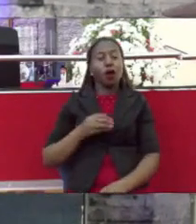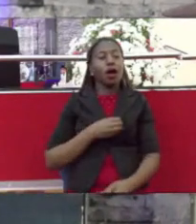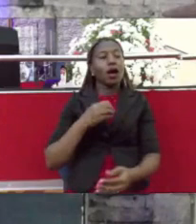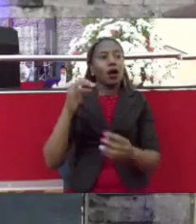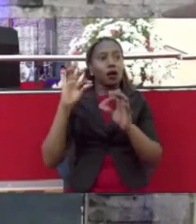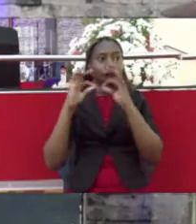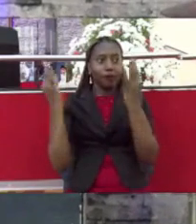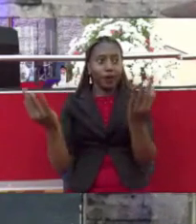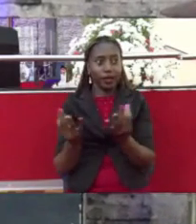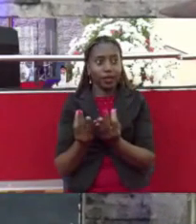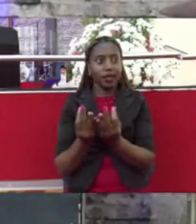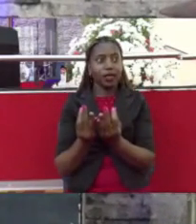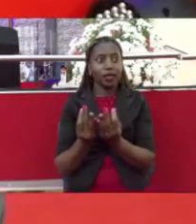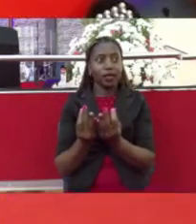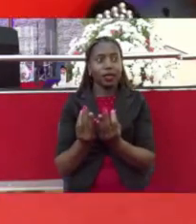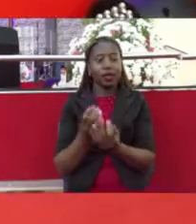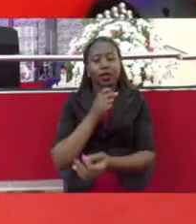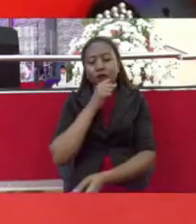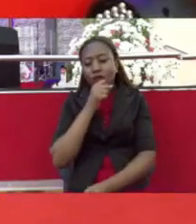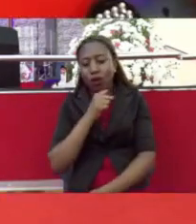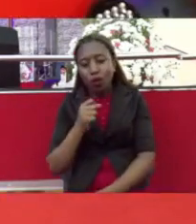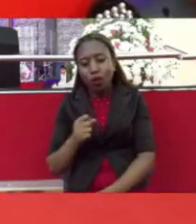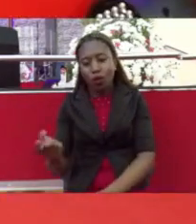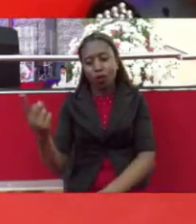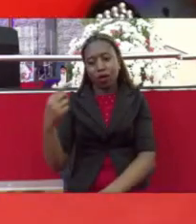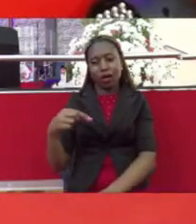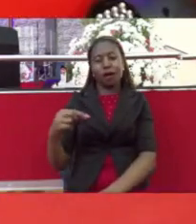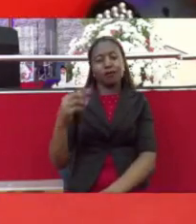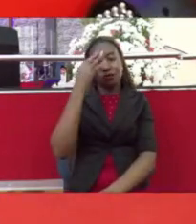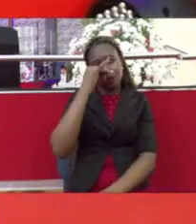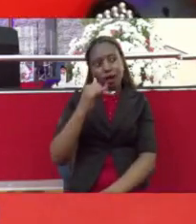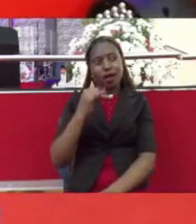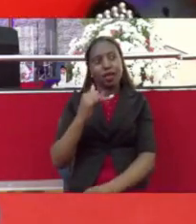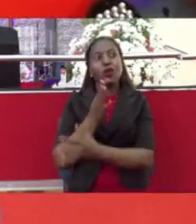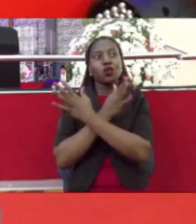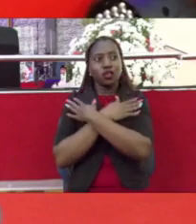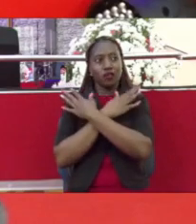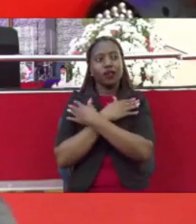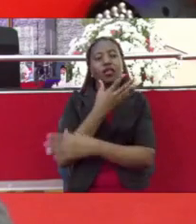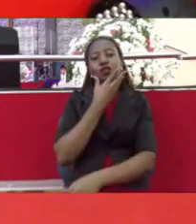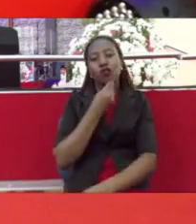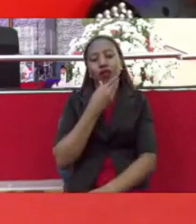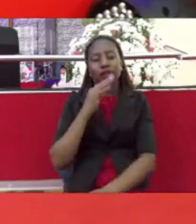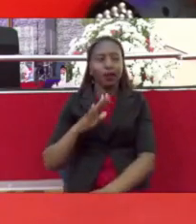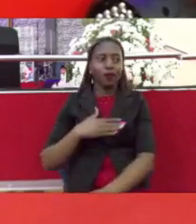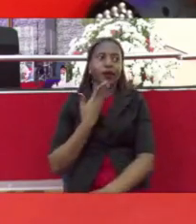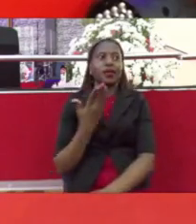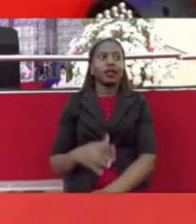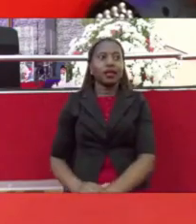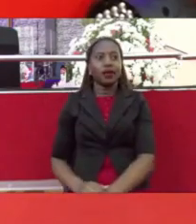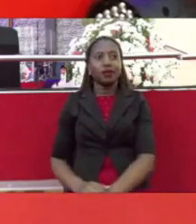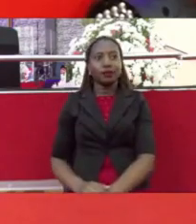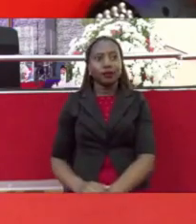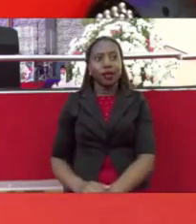kwa niaba ya familia. He comes because he was the best friend of my dad. Anakuja kwa sababu alikuwa rafiki wa karibu wa baba yangu. And he lives at a place